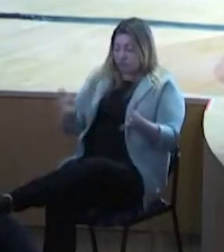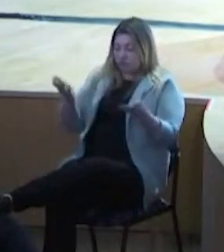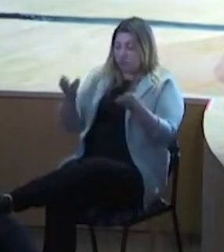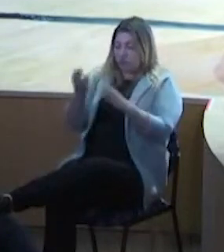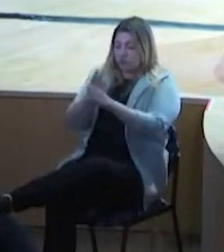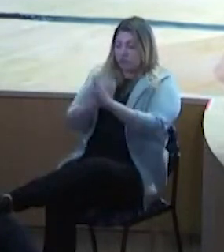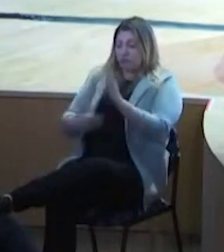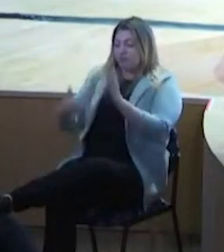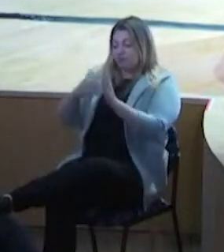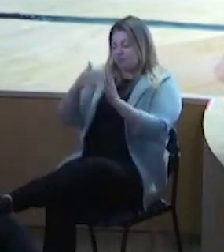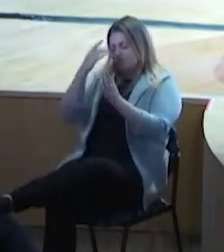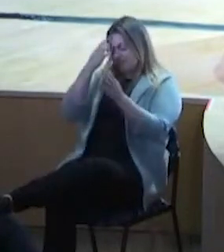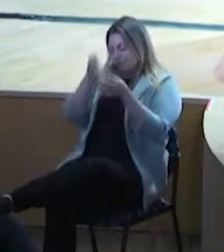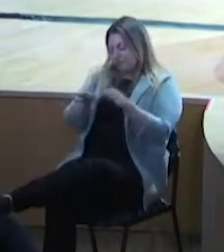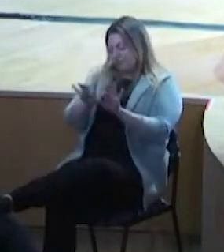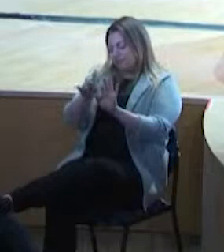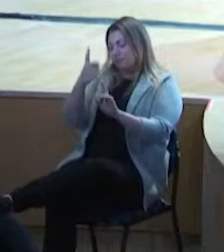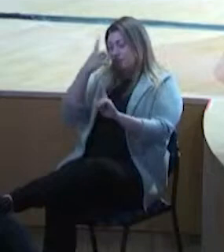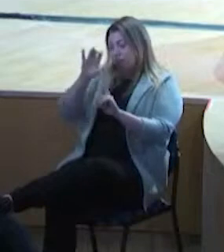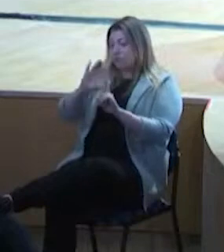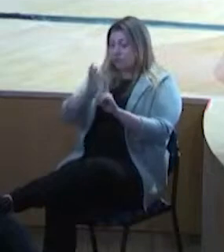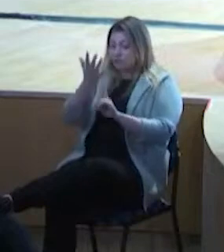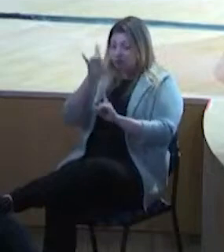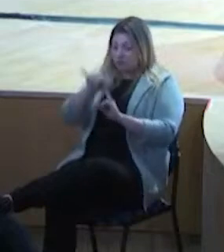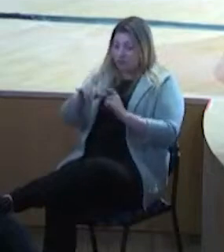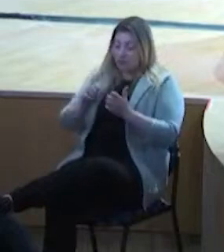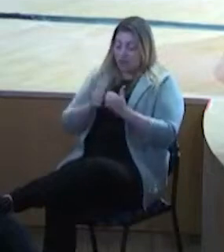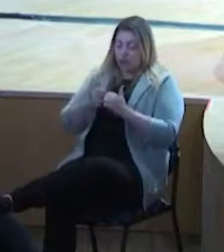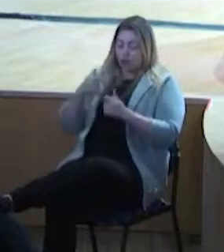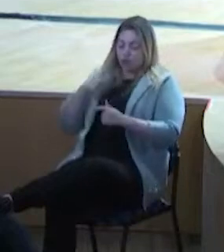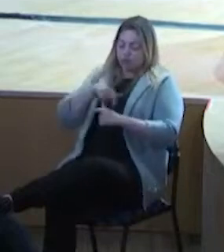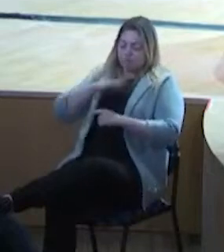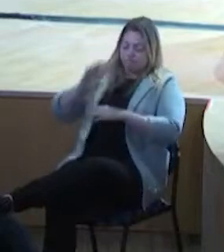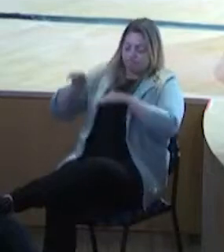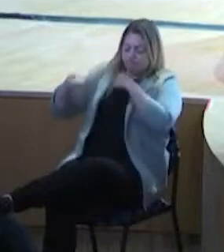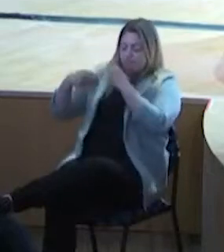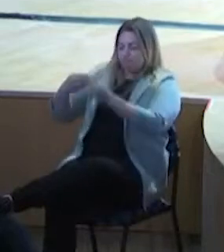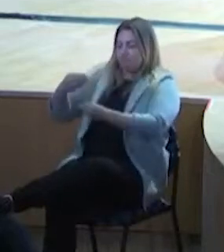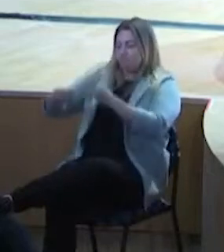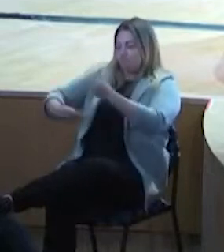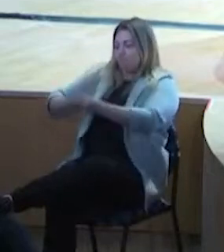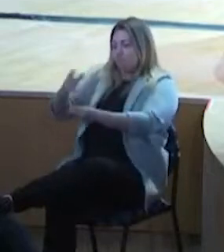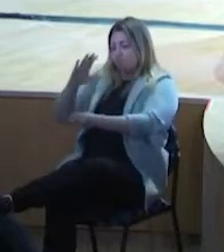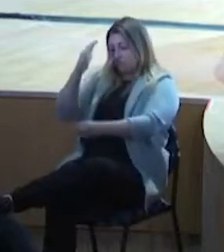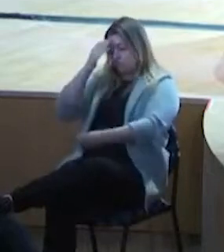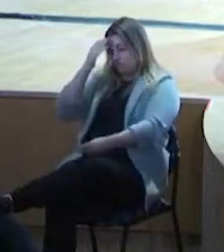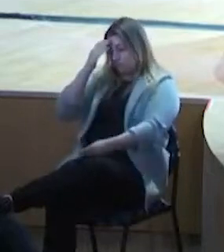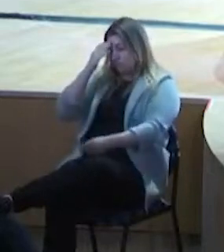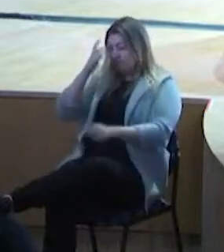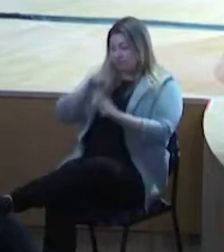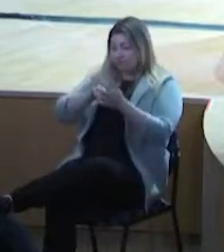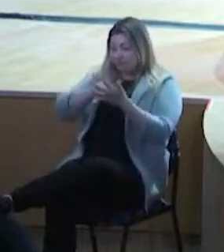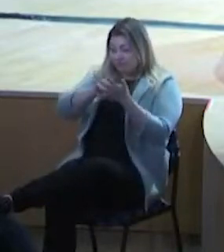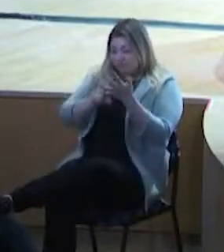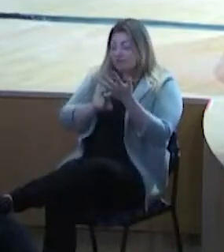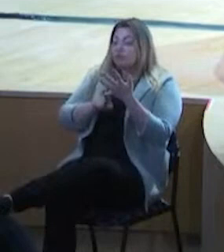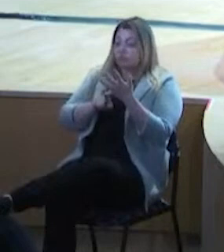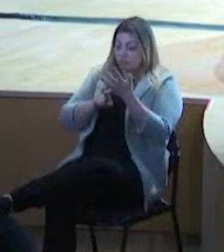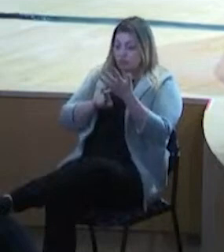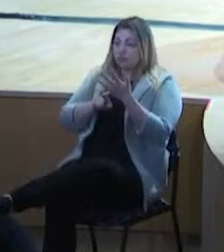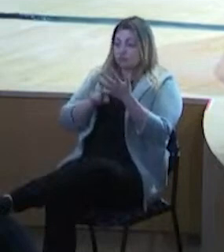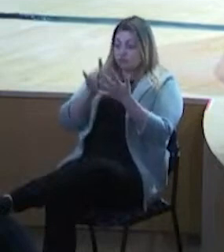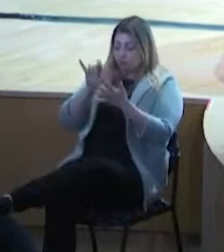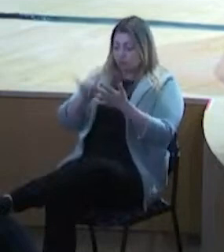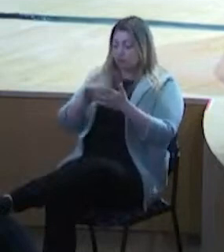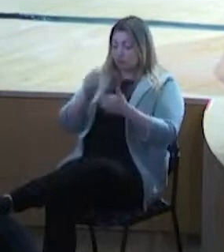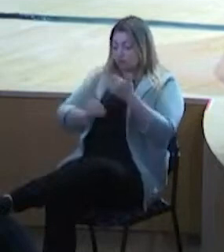important in our culture, because that's how we've carried on our knowledge. So that all those aspects and the